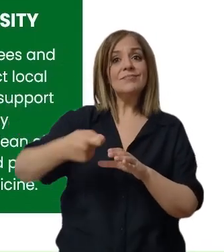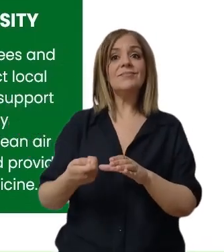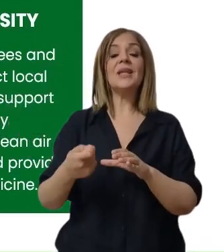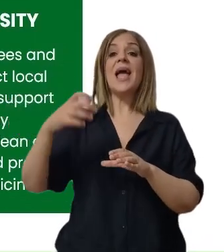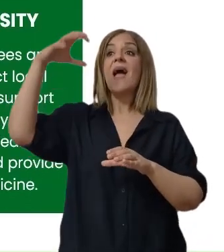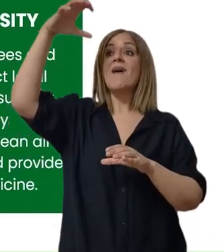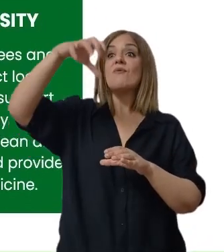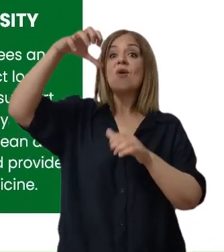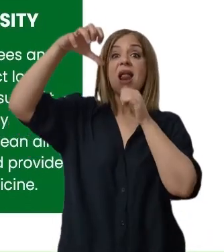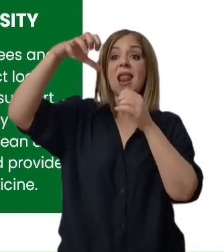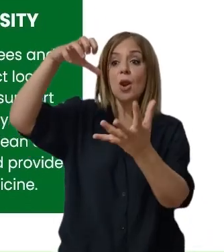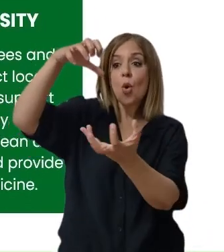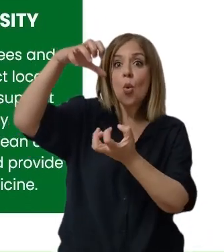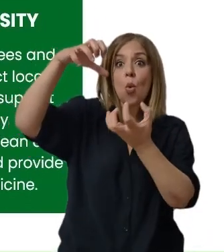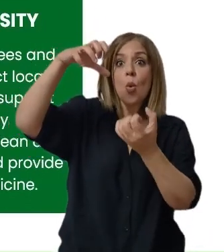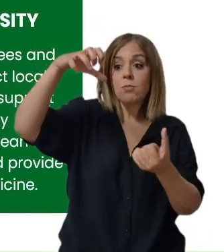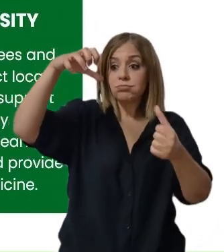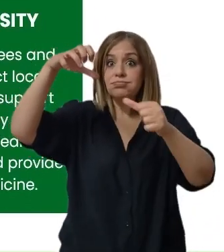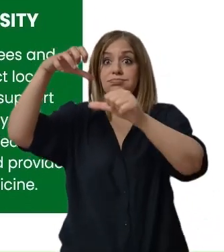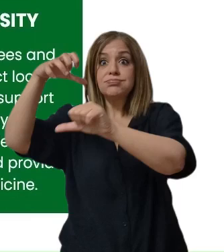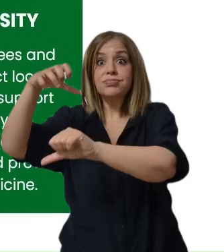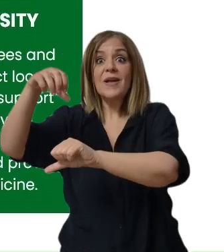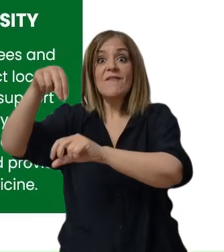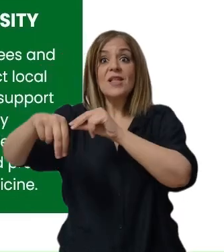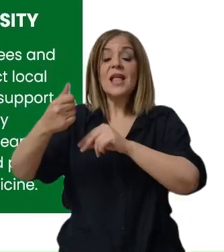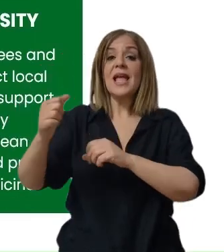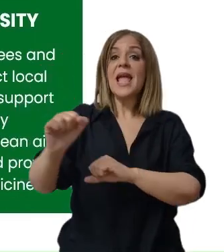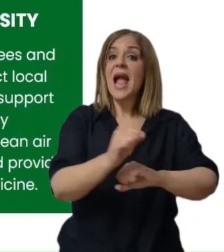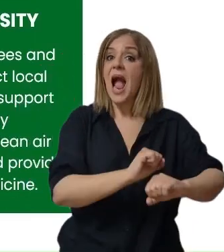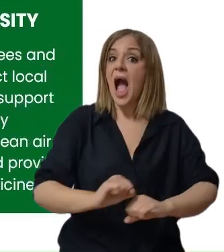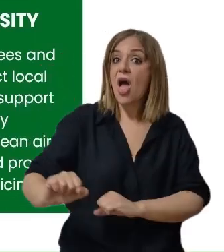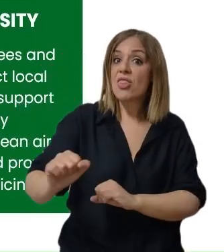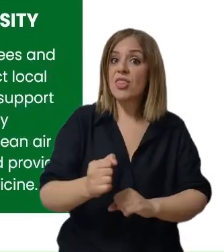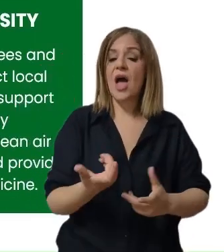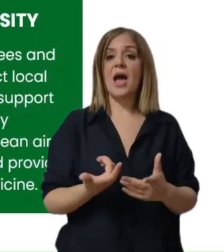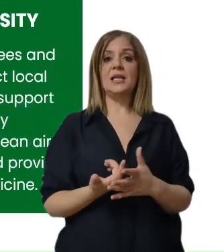rainwater for gathering or cleaning, conserving water,